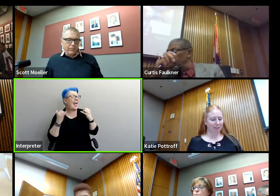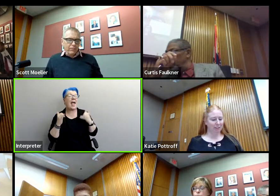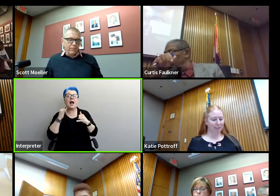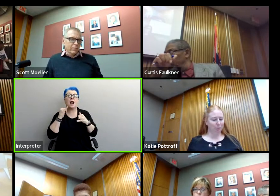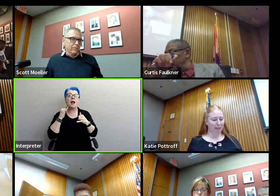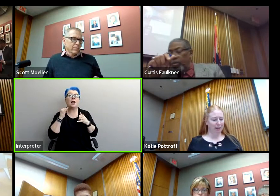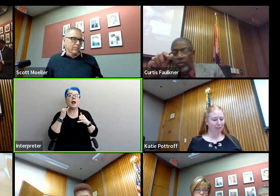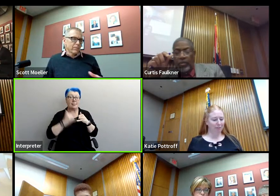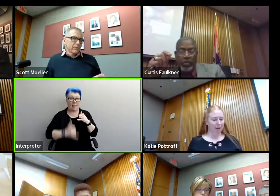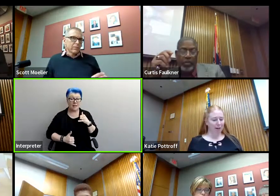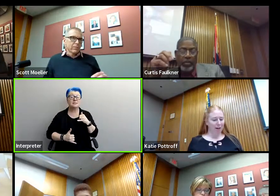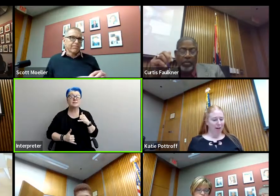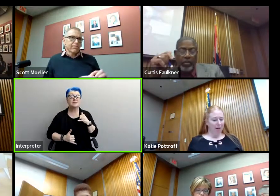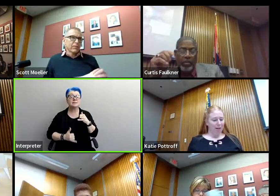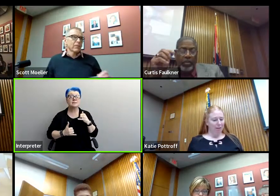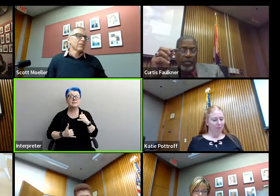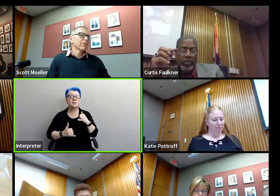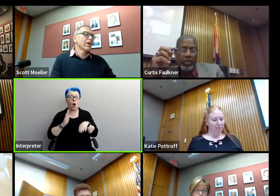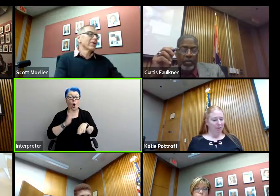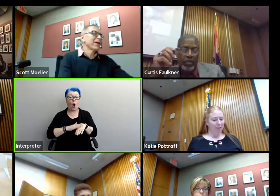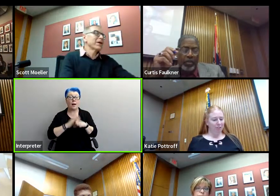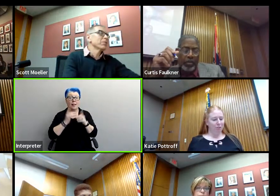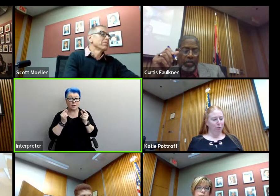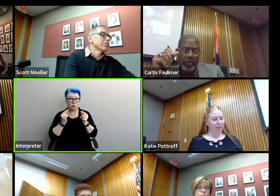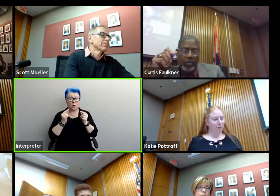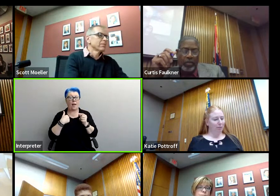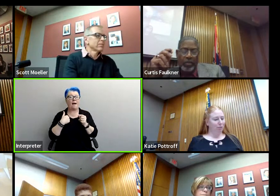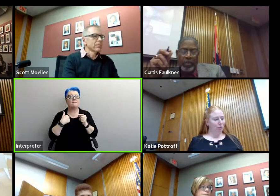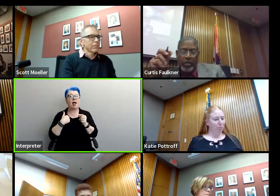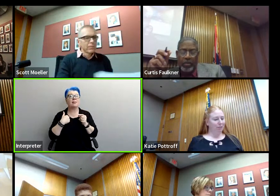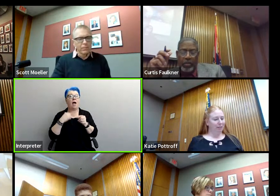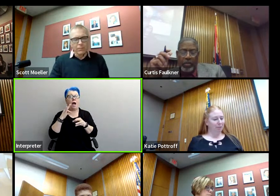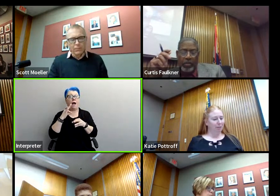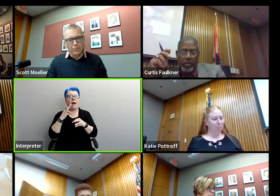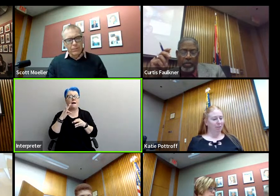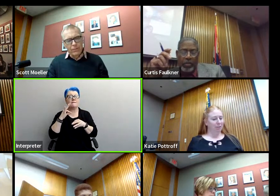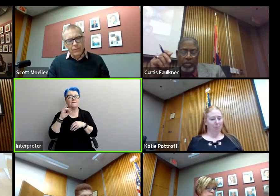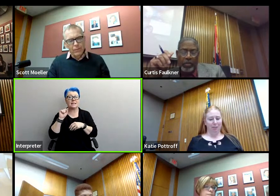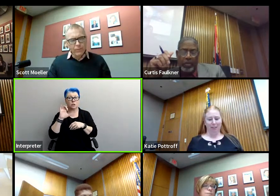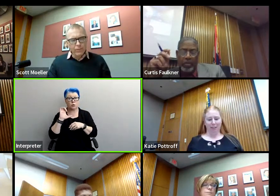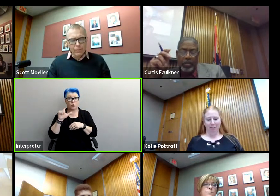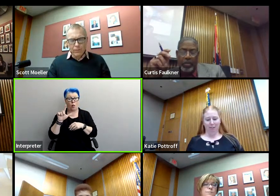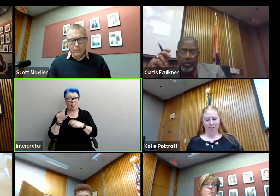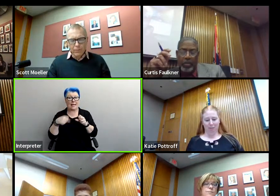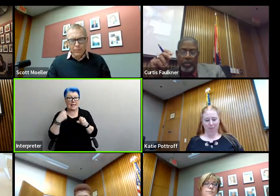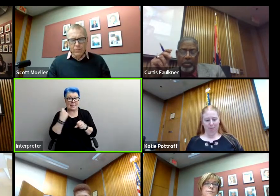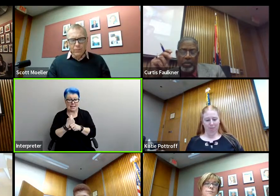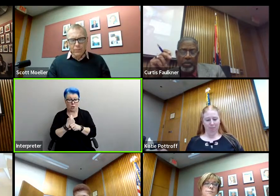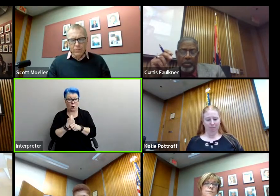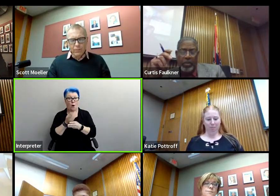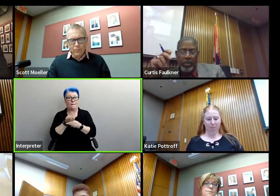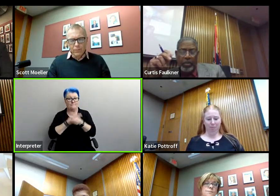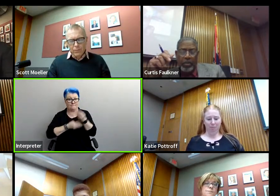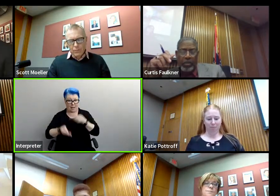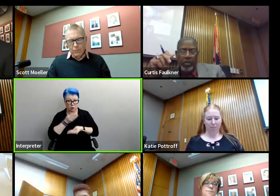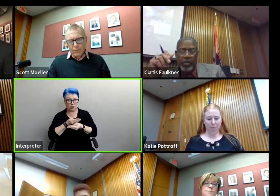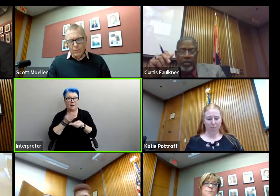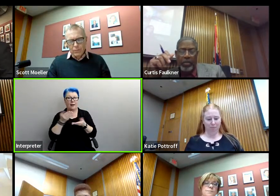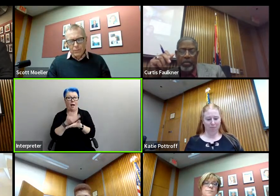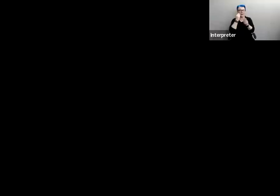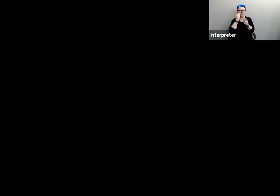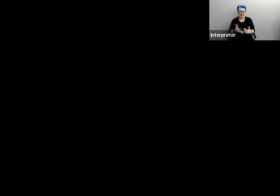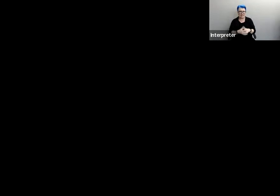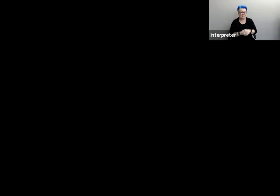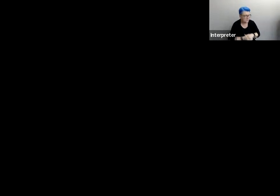And lastly on our agenda, we have fiscal year 2024 preliminary budget update.